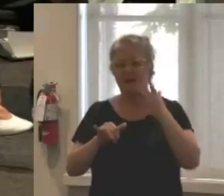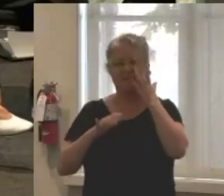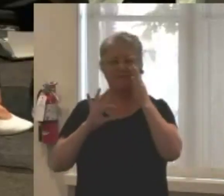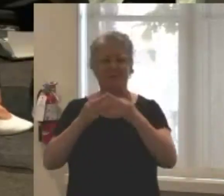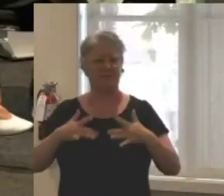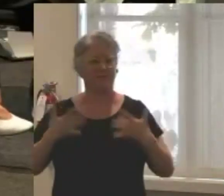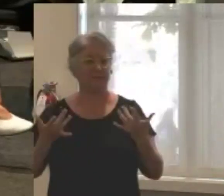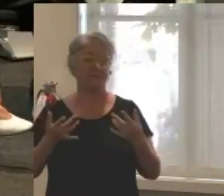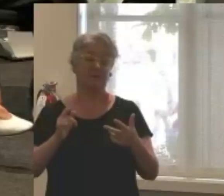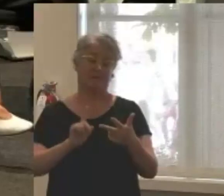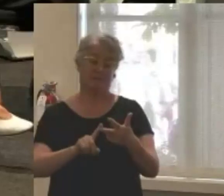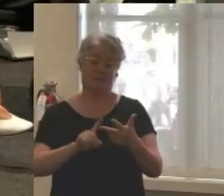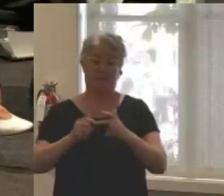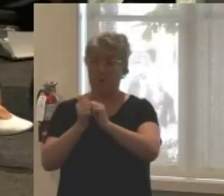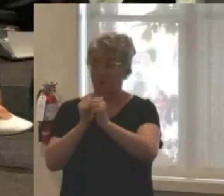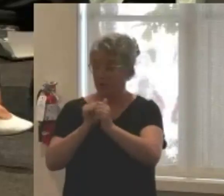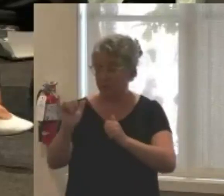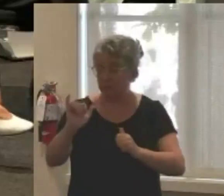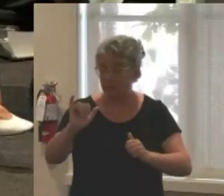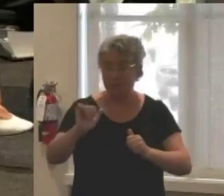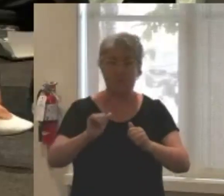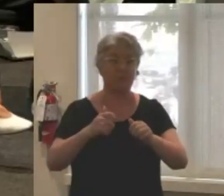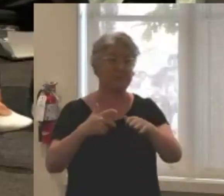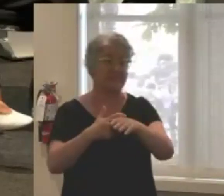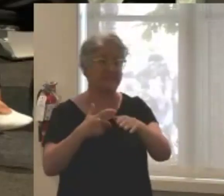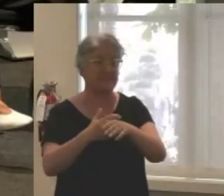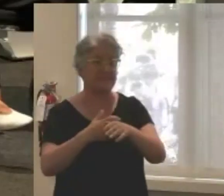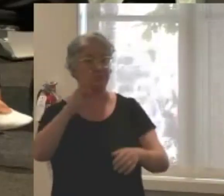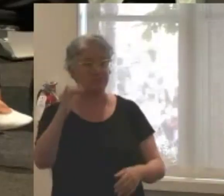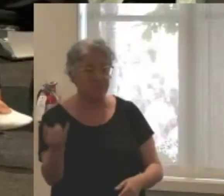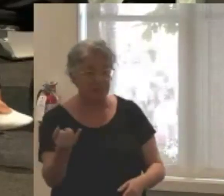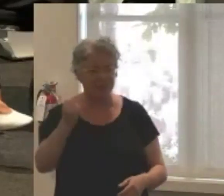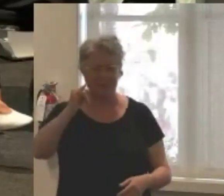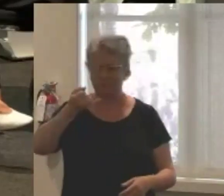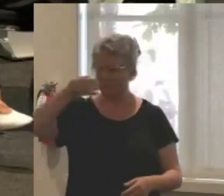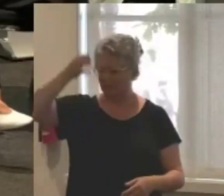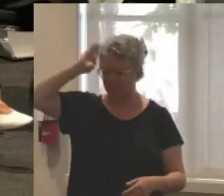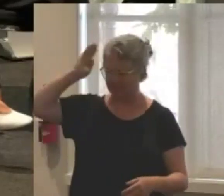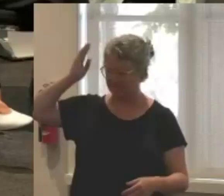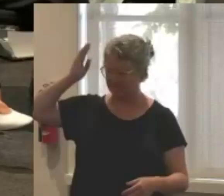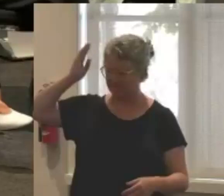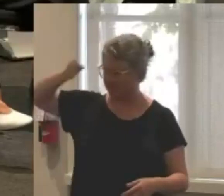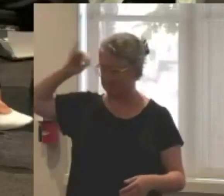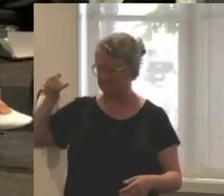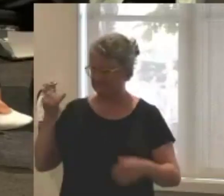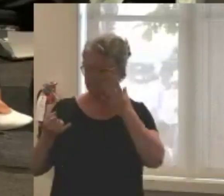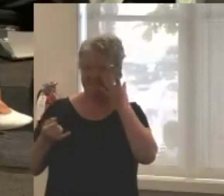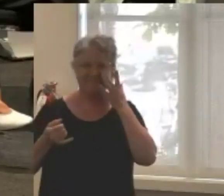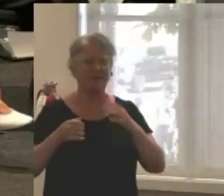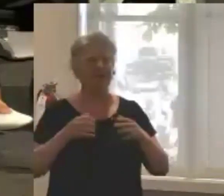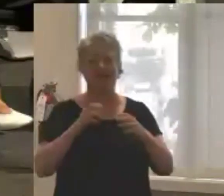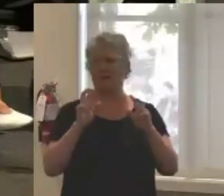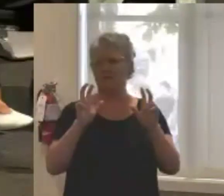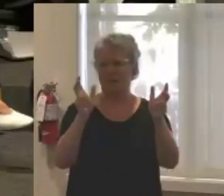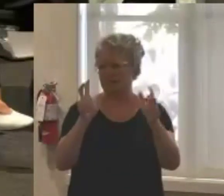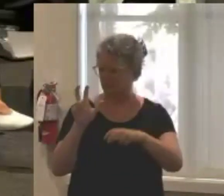lots of sporting events as well. So we give away tickets to Blue Jays games, Raptors games, things like that. But these are, I need to specify this, these are people who are